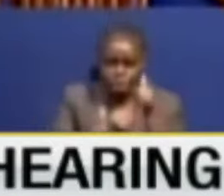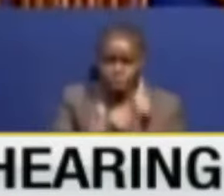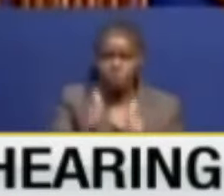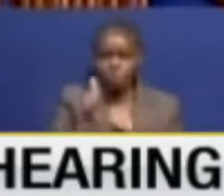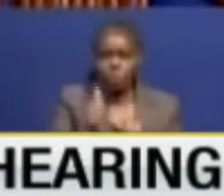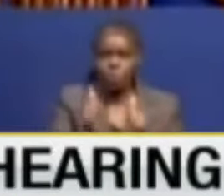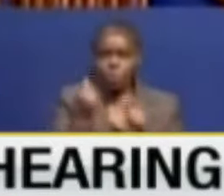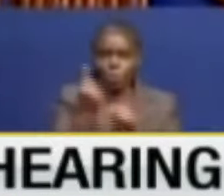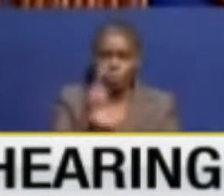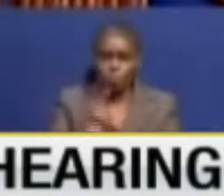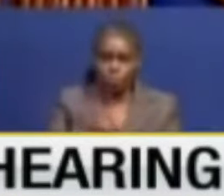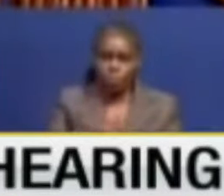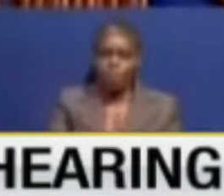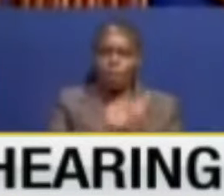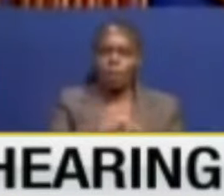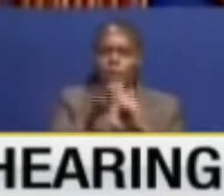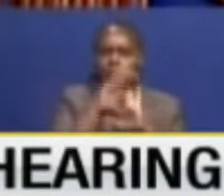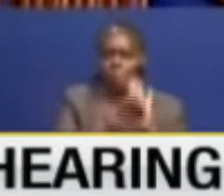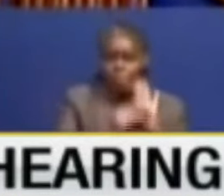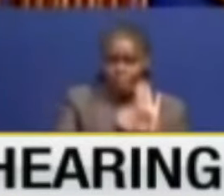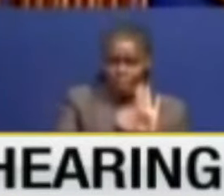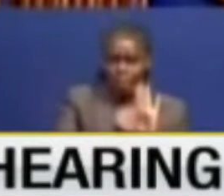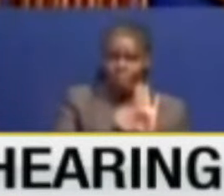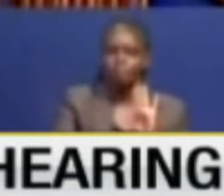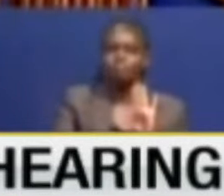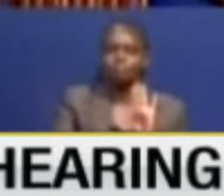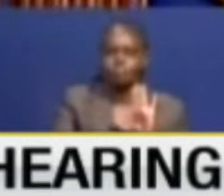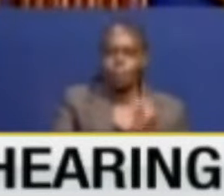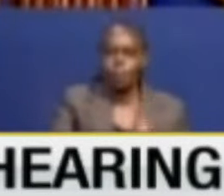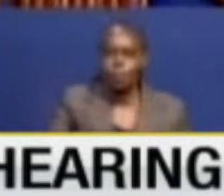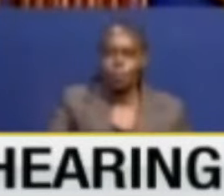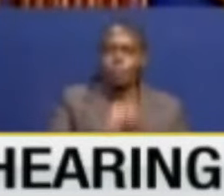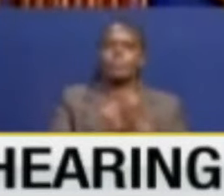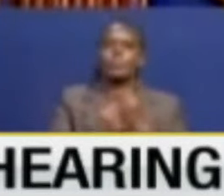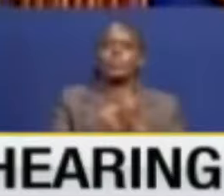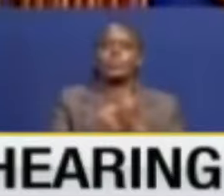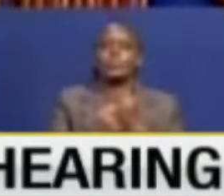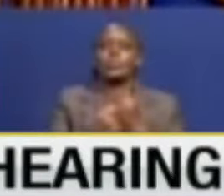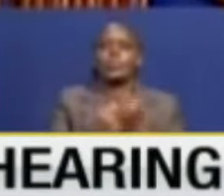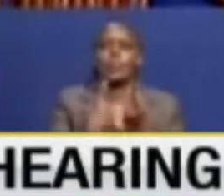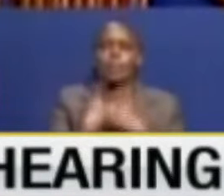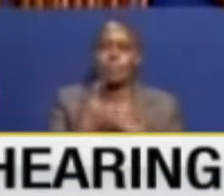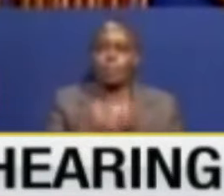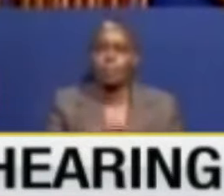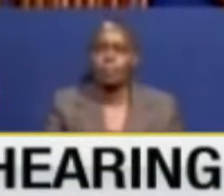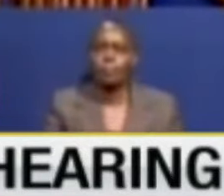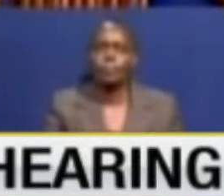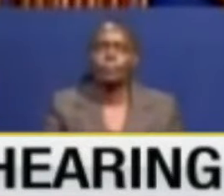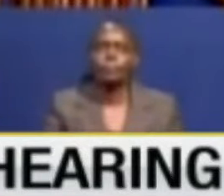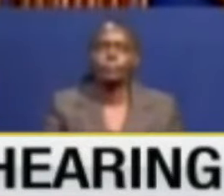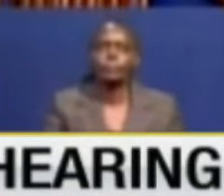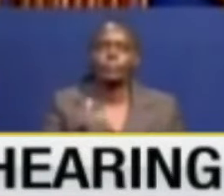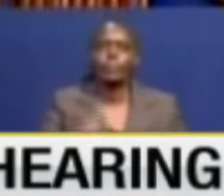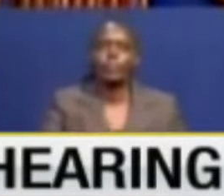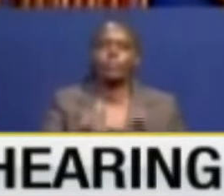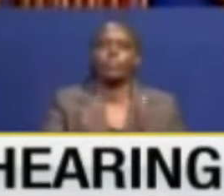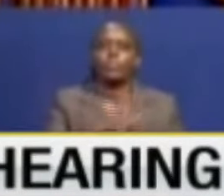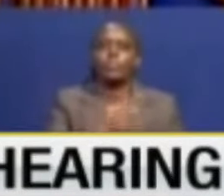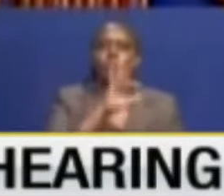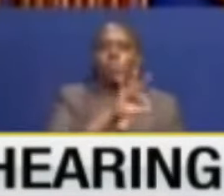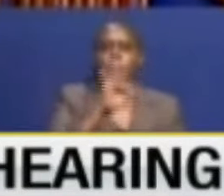this stage, a supplementary order paper will be issued to facilitate this debate. In accordance with